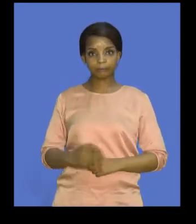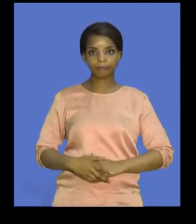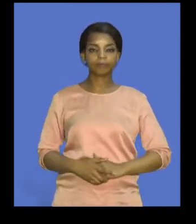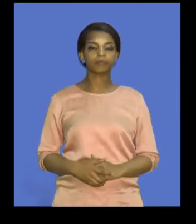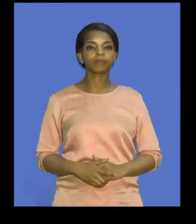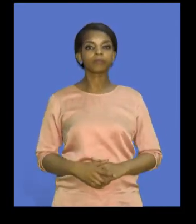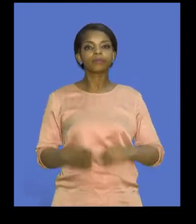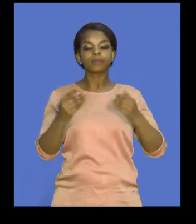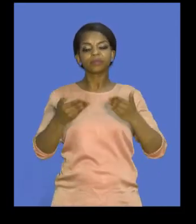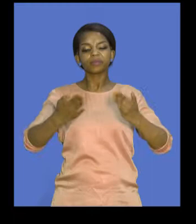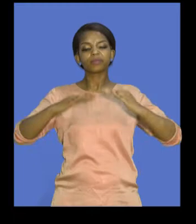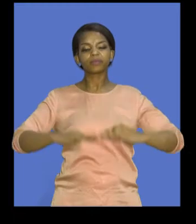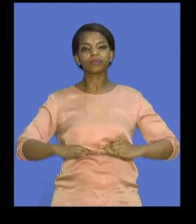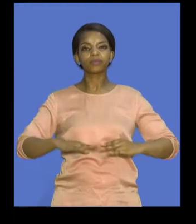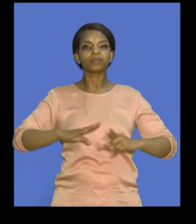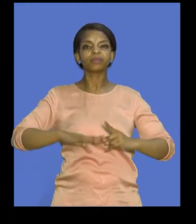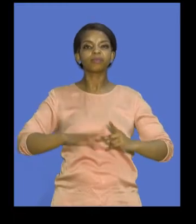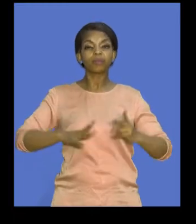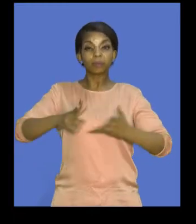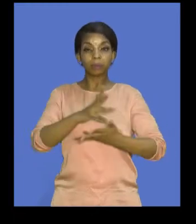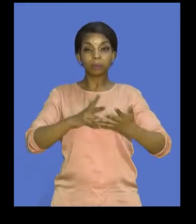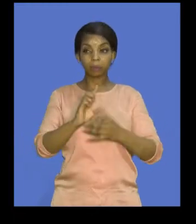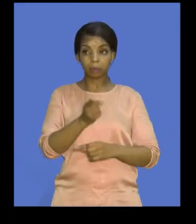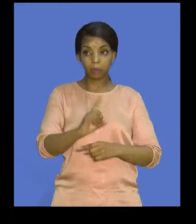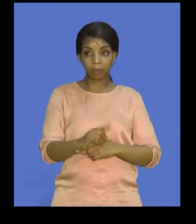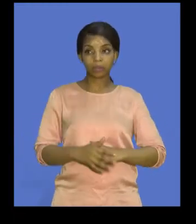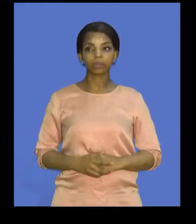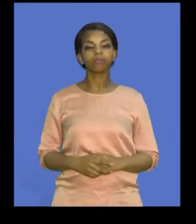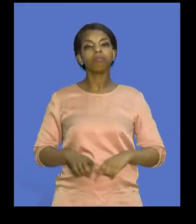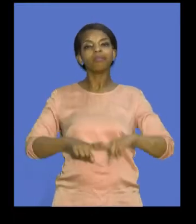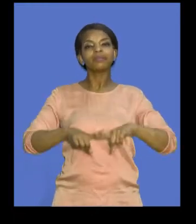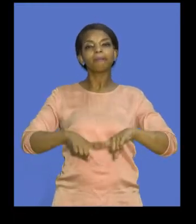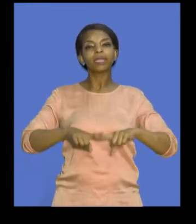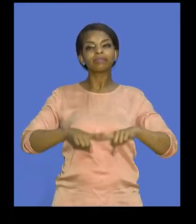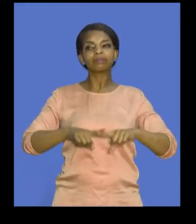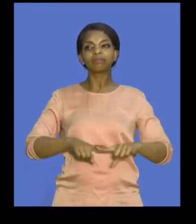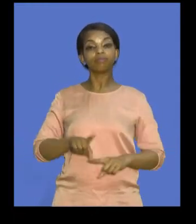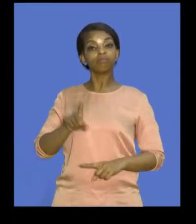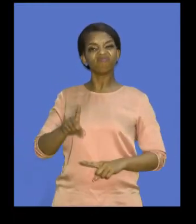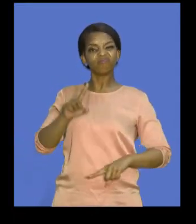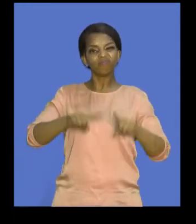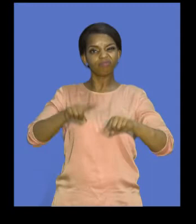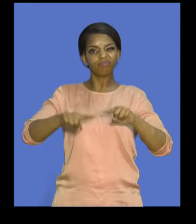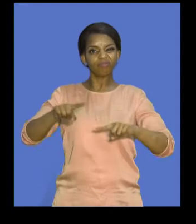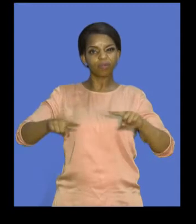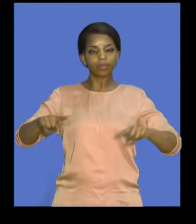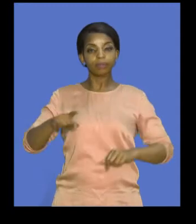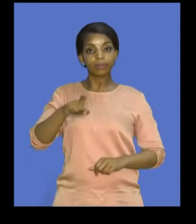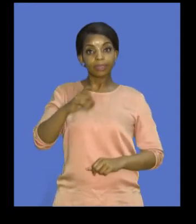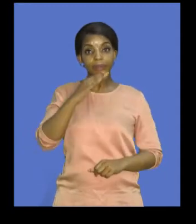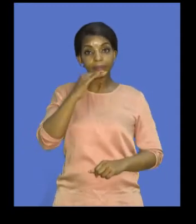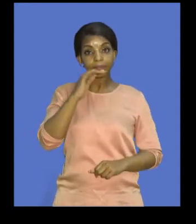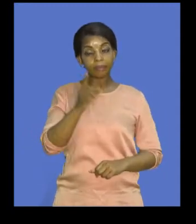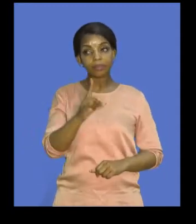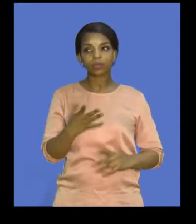variable, right? So the dependent variable, in other words, you may refer to it as the response variable, okay? So this